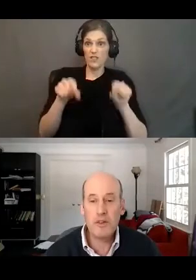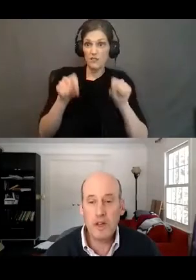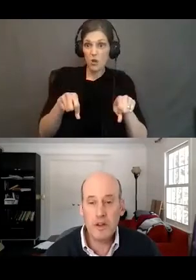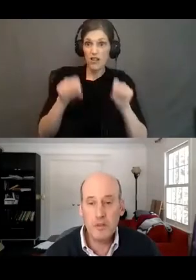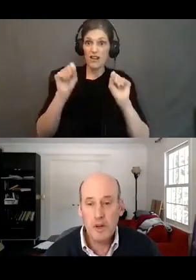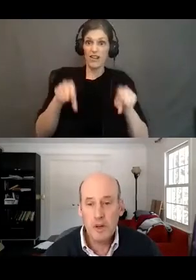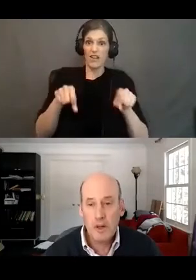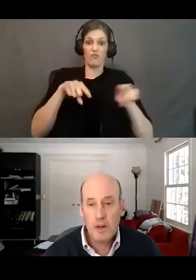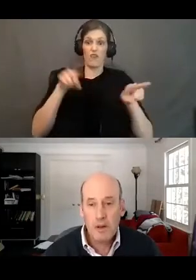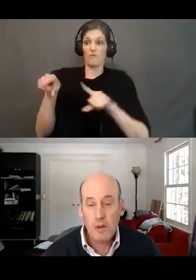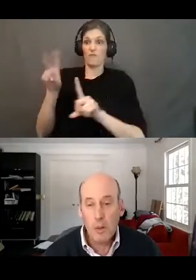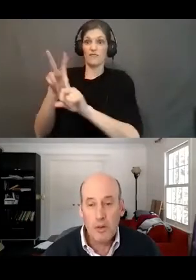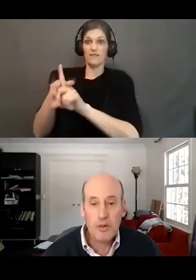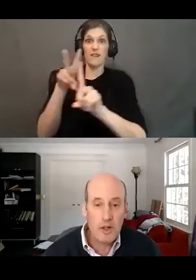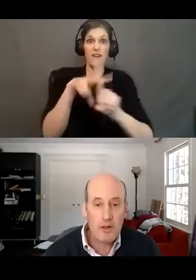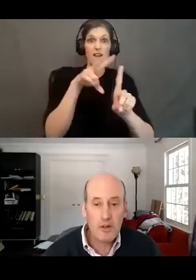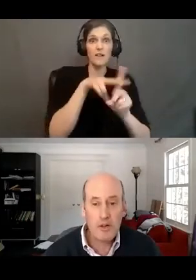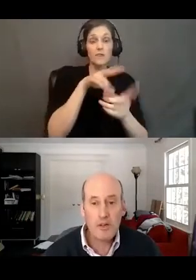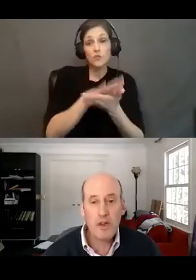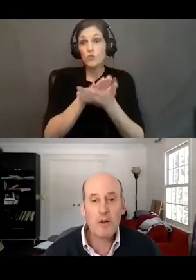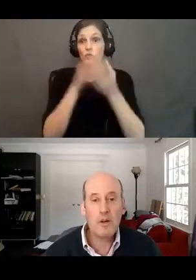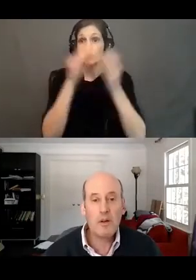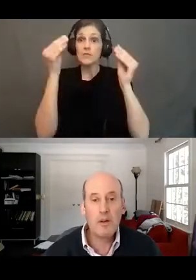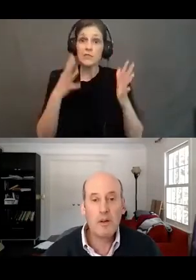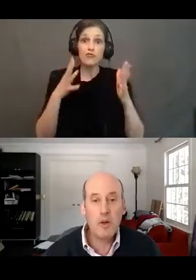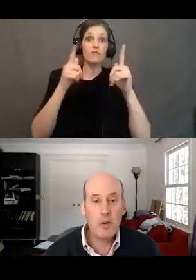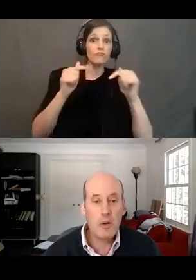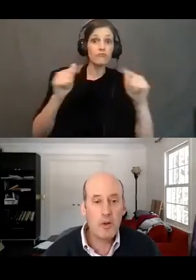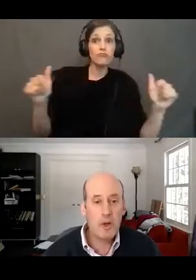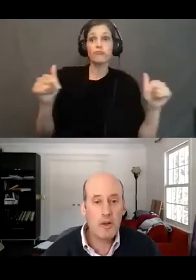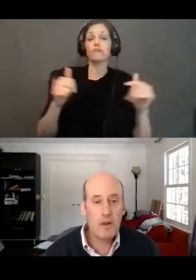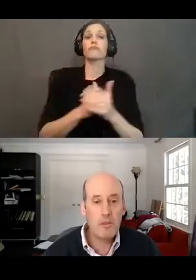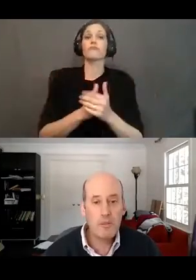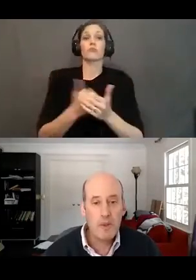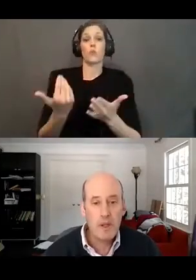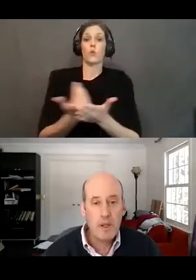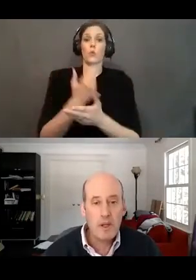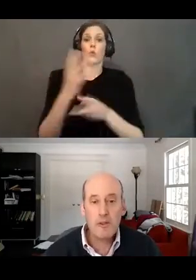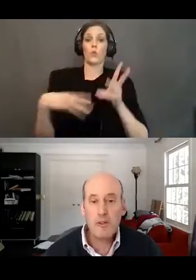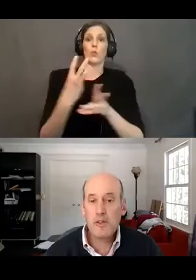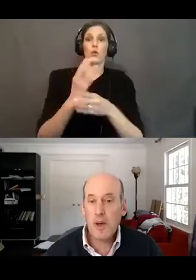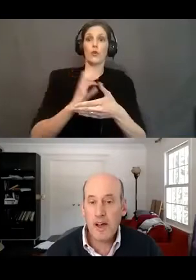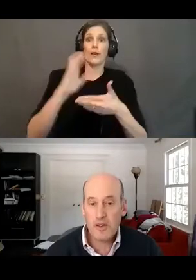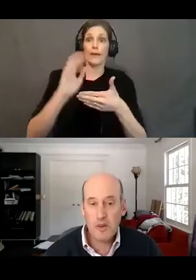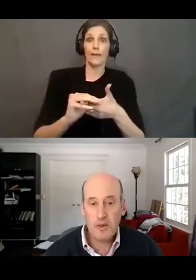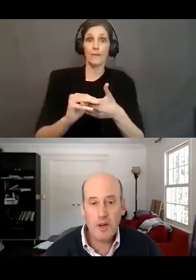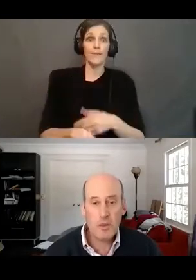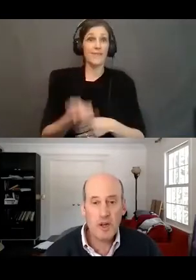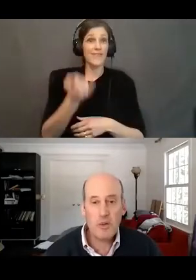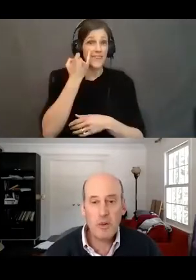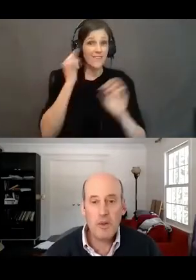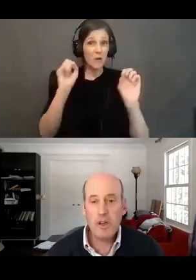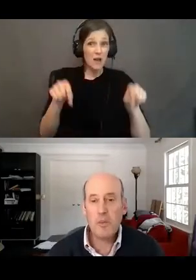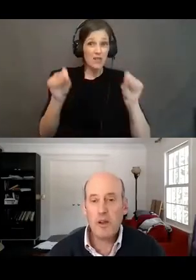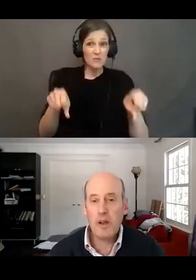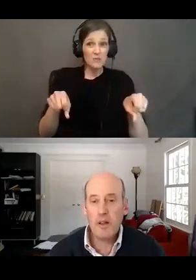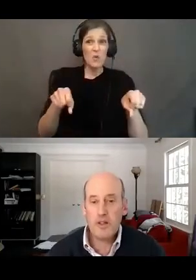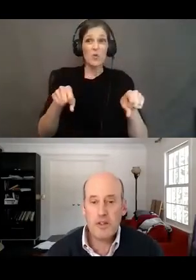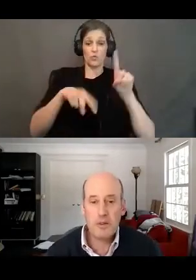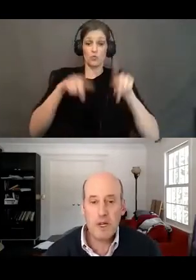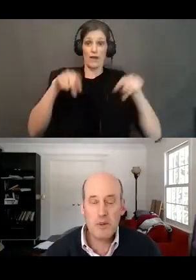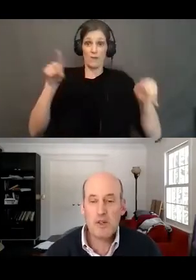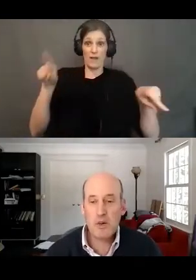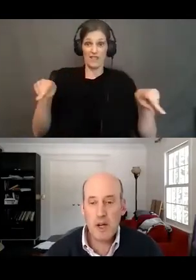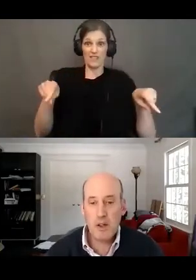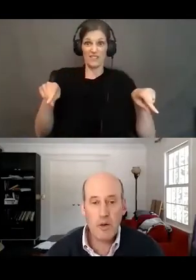randomly assign schools, teachers, etc., to the new or old curriculum? If it's possible to randomize, would we think about a